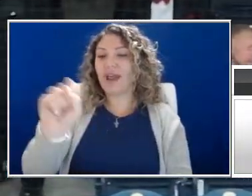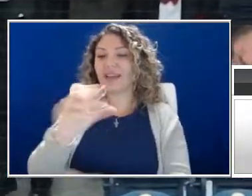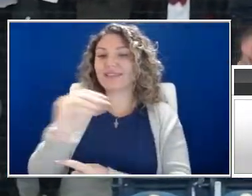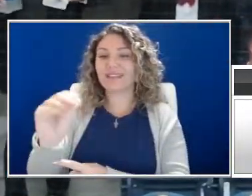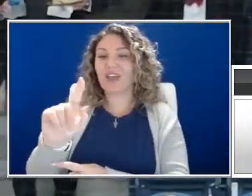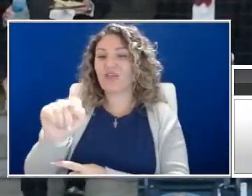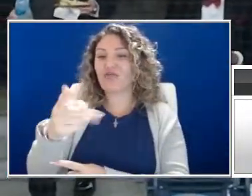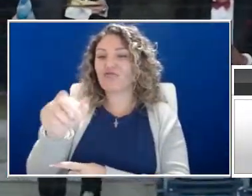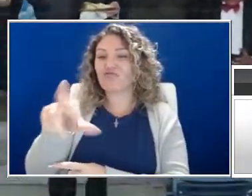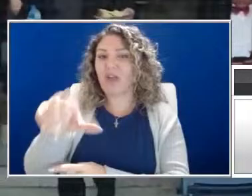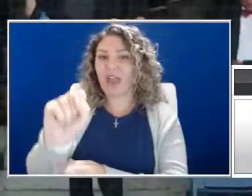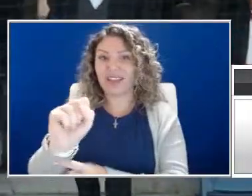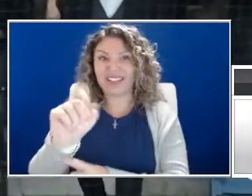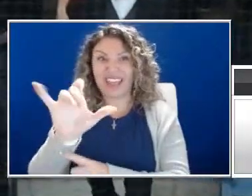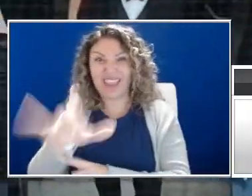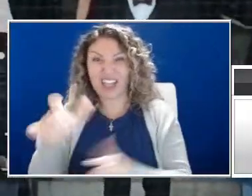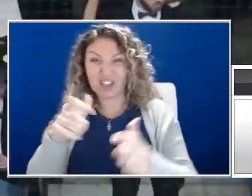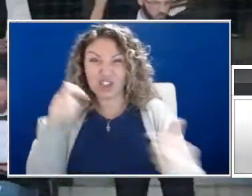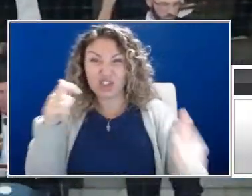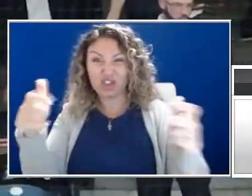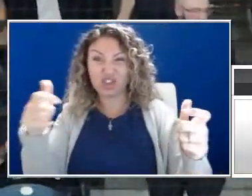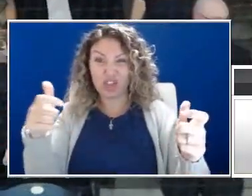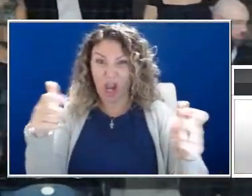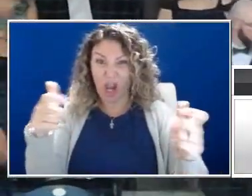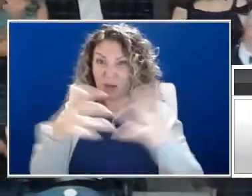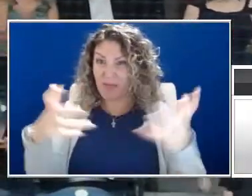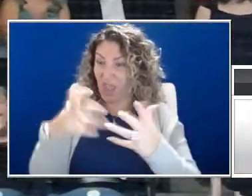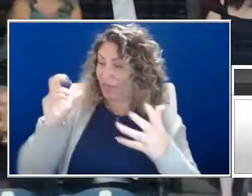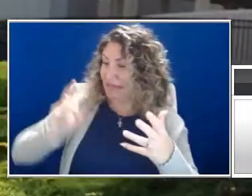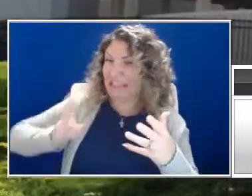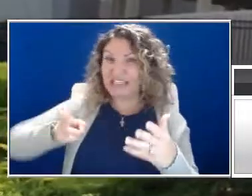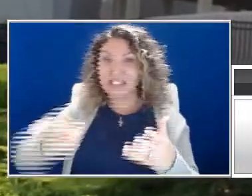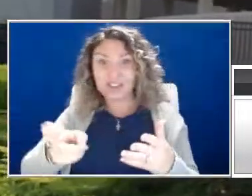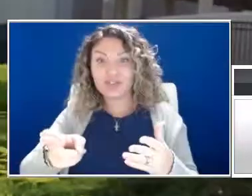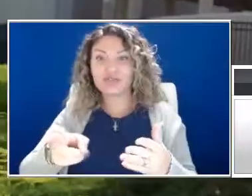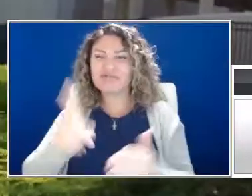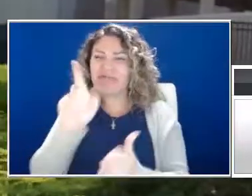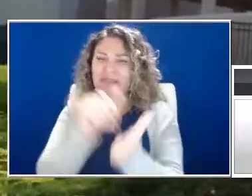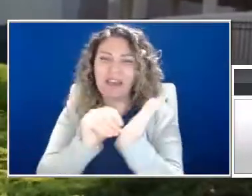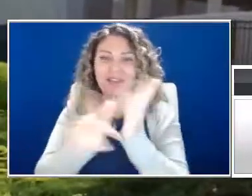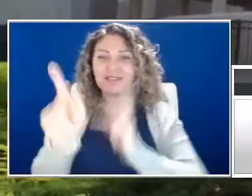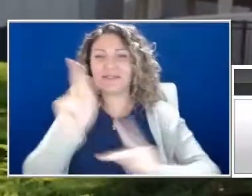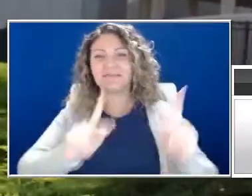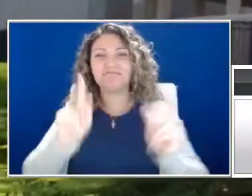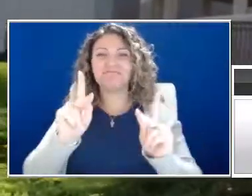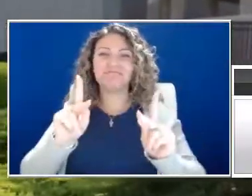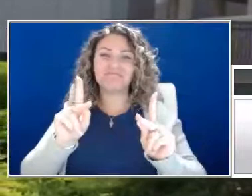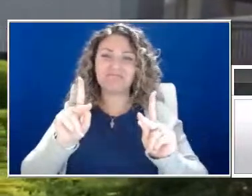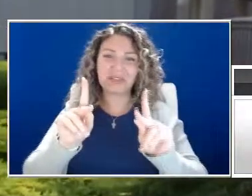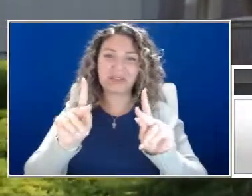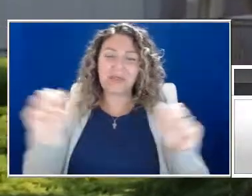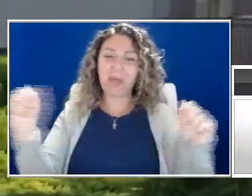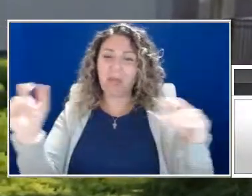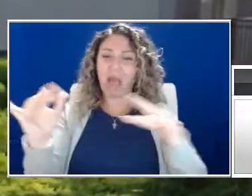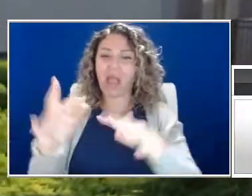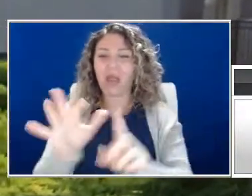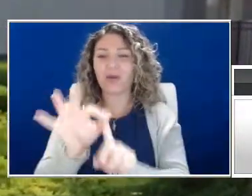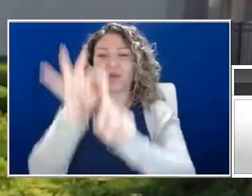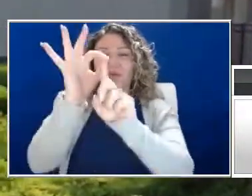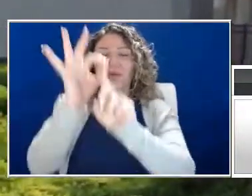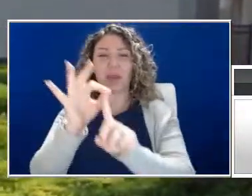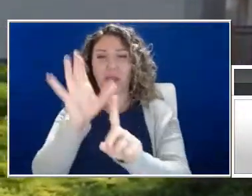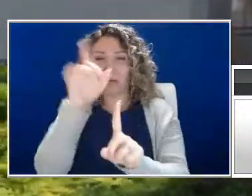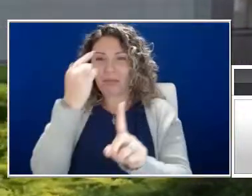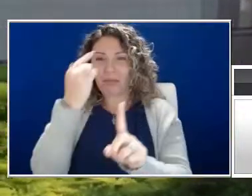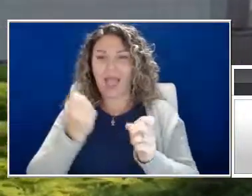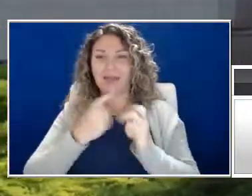the history of this event. Thousands of people turned out to this unique black tie affair, including more than 100 nurses and other